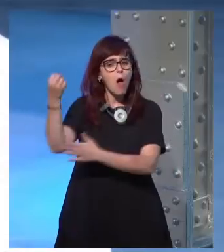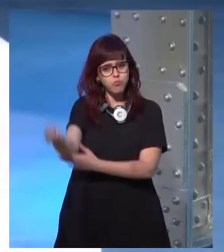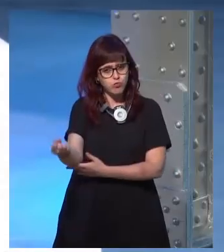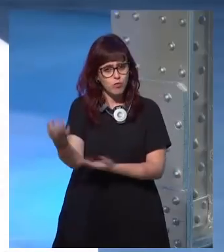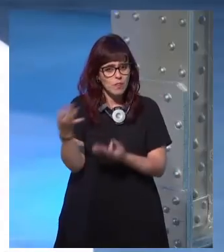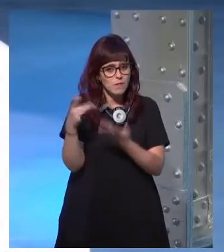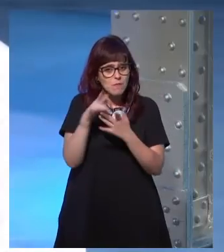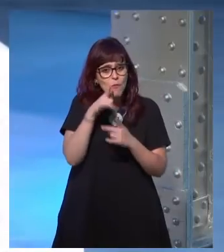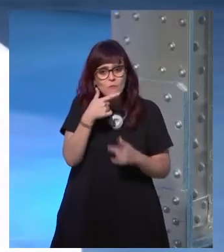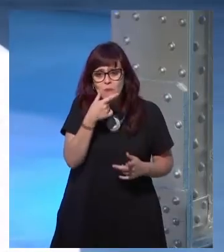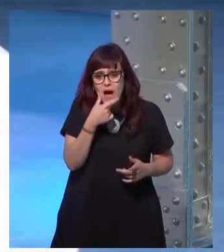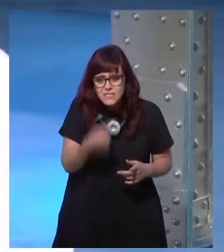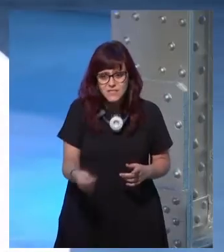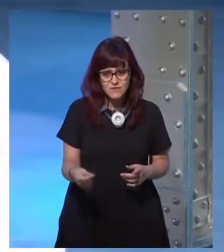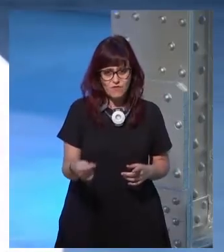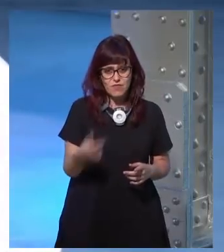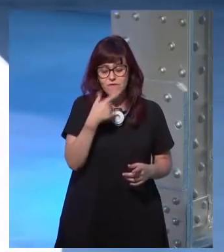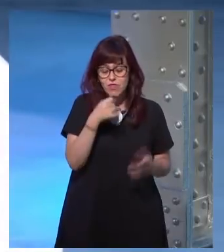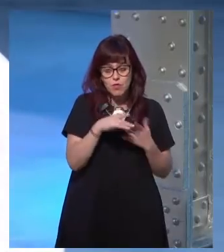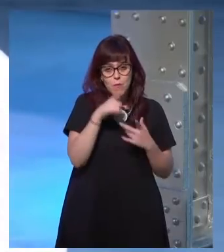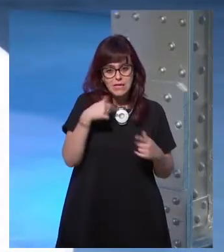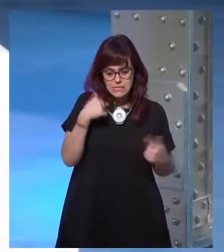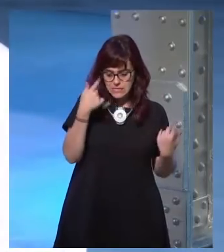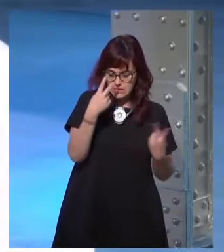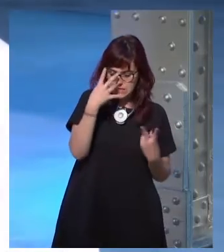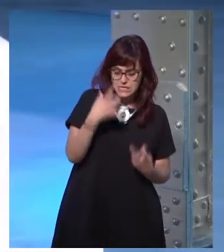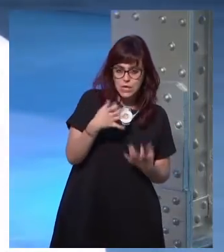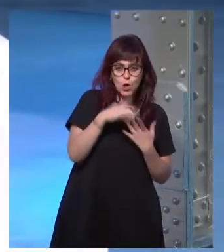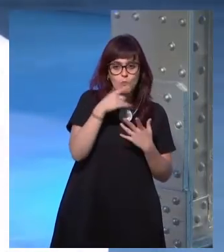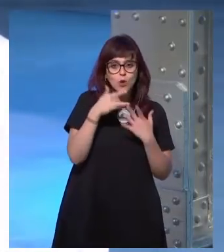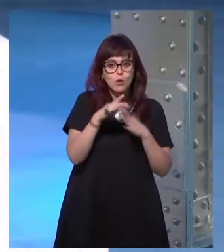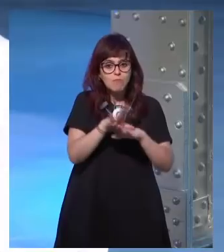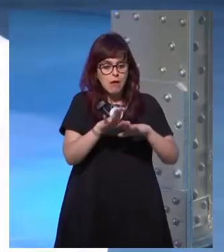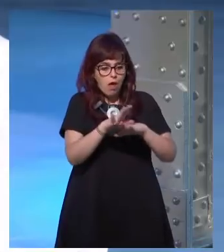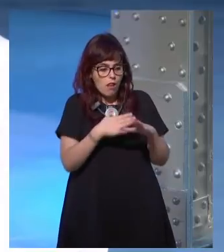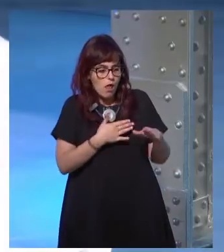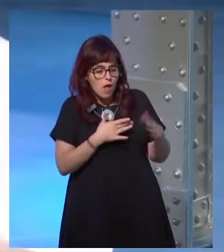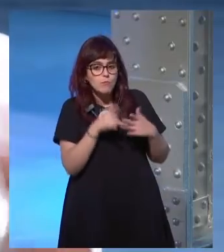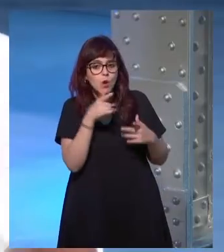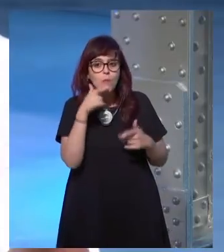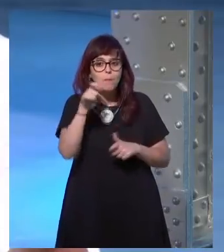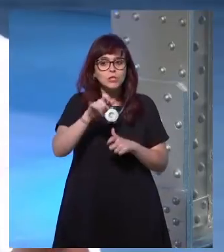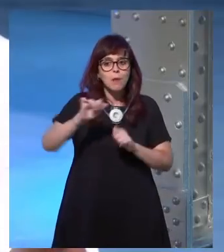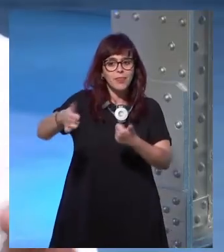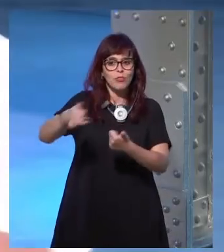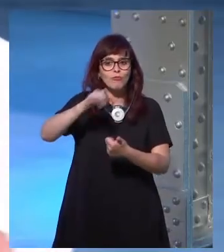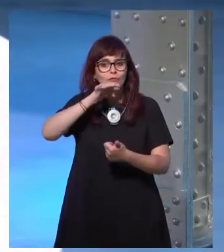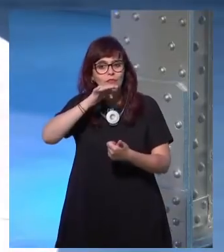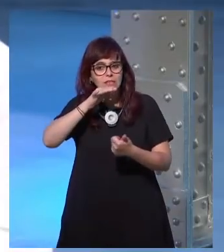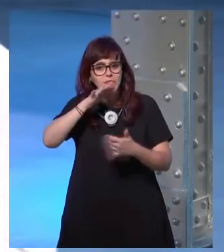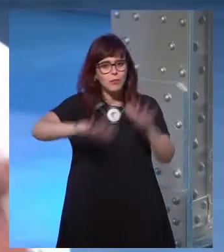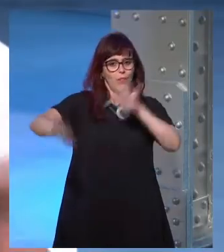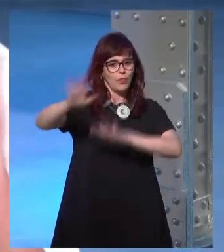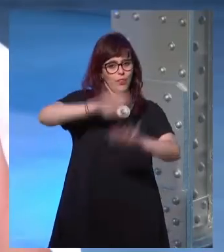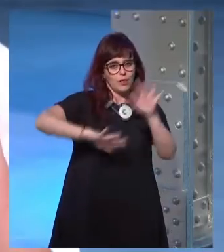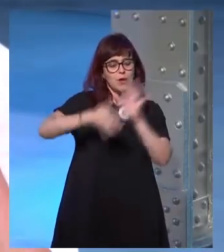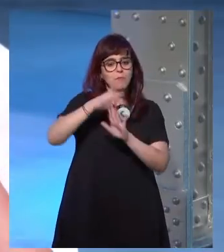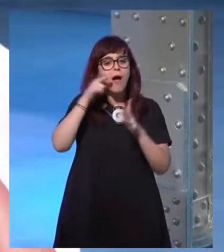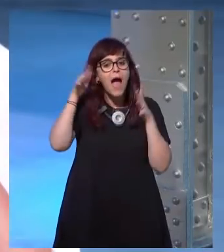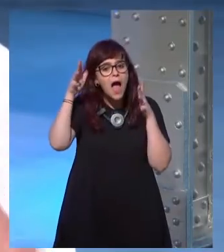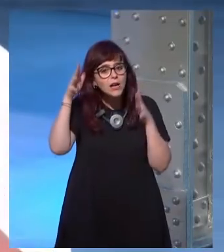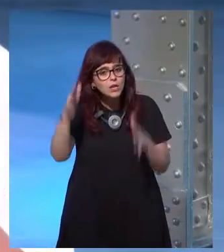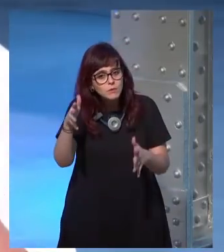women writers too. So it's about supporting each other too. Within the community, and recommending people. I get this all the time.